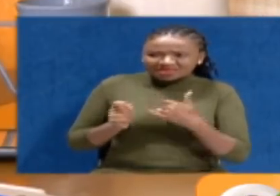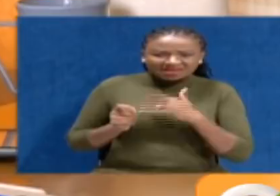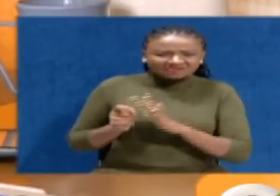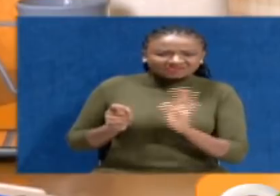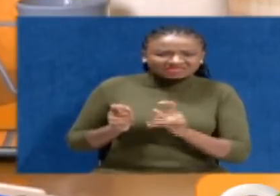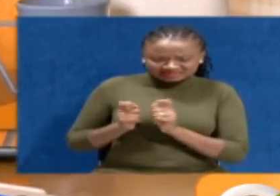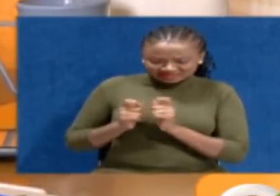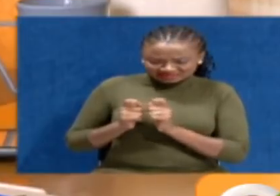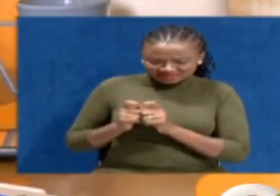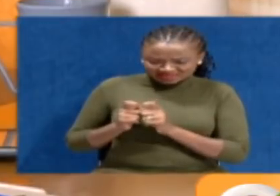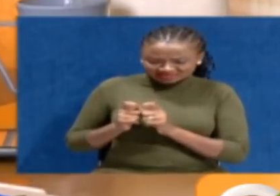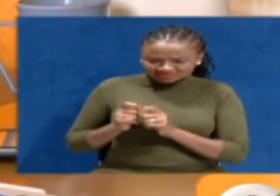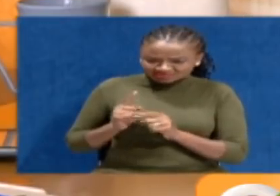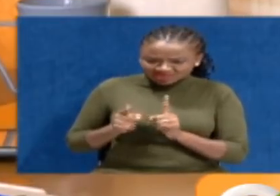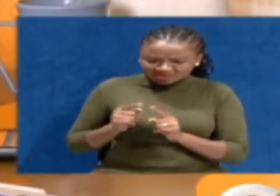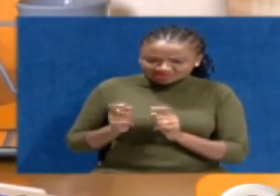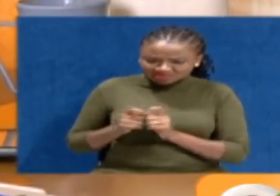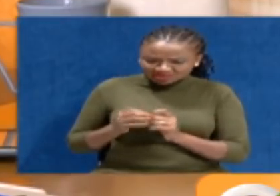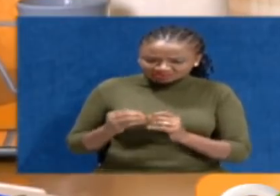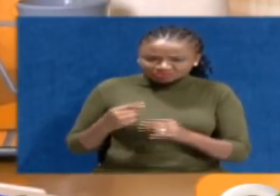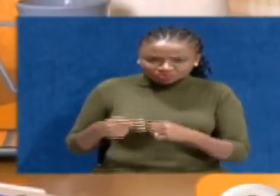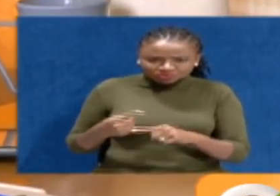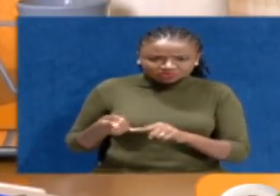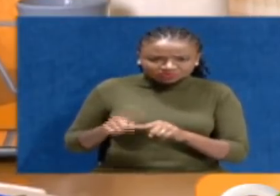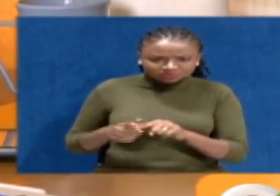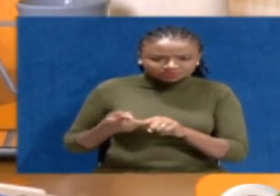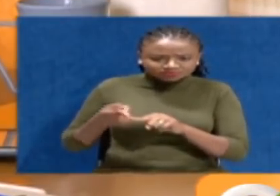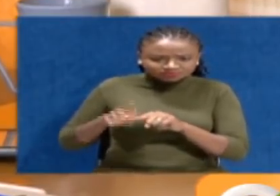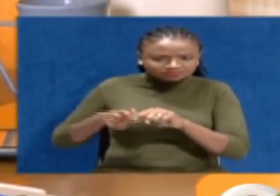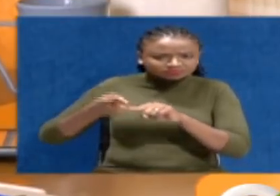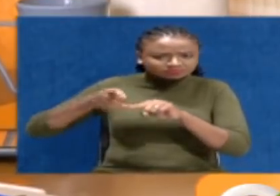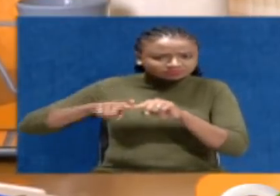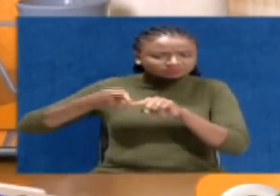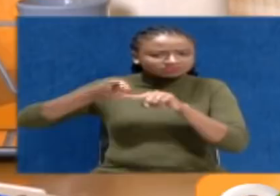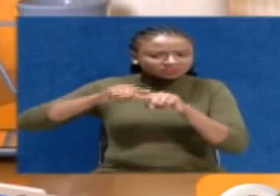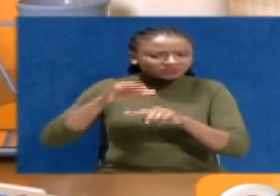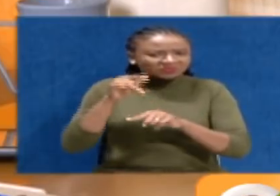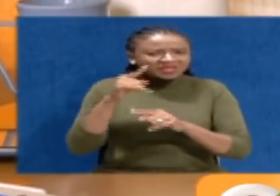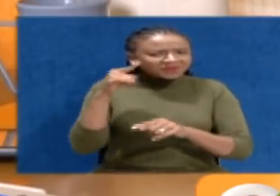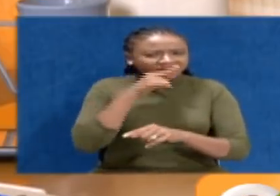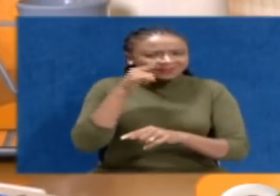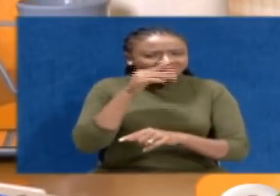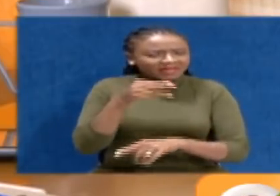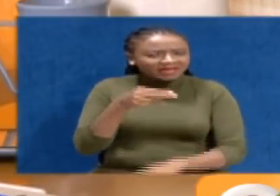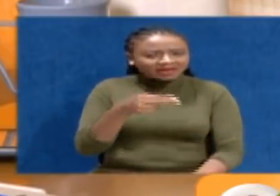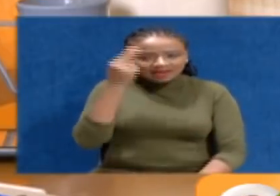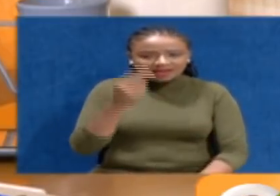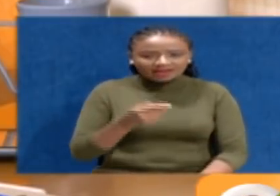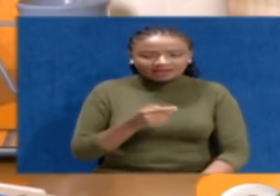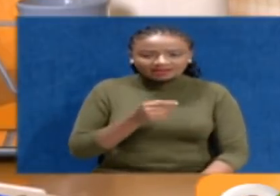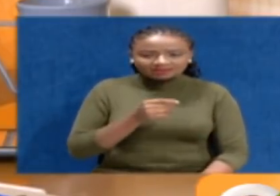leg, and it just kept graduating, and it became something more severe.